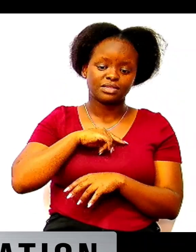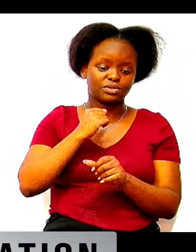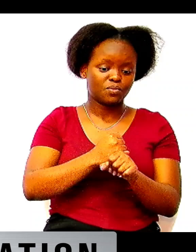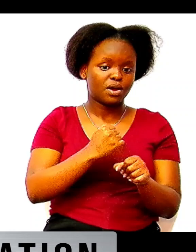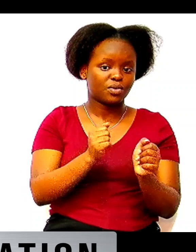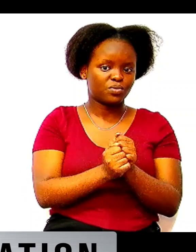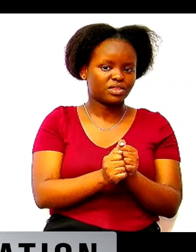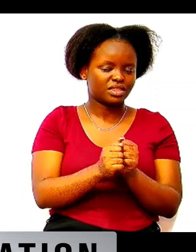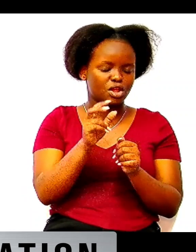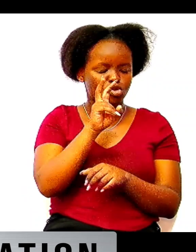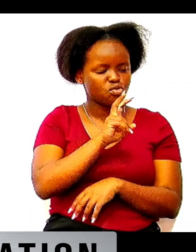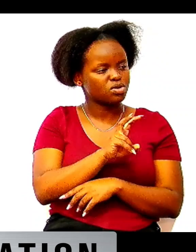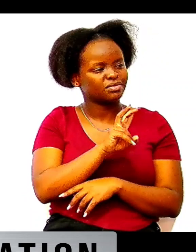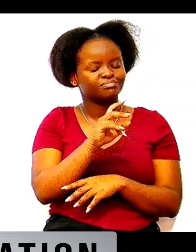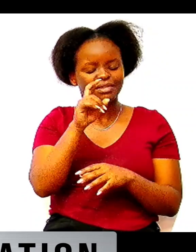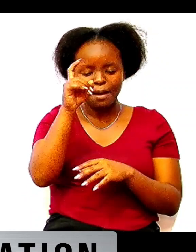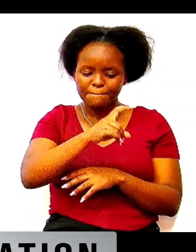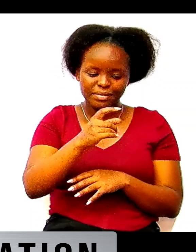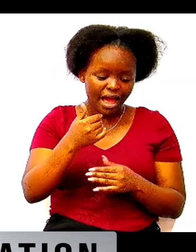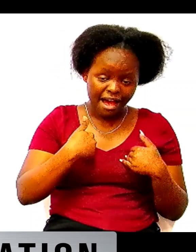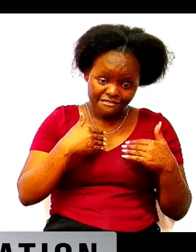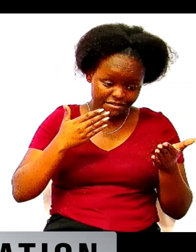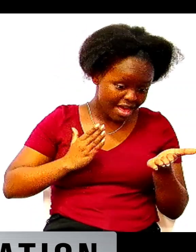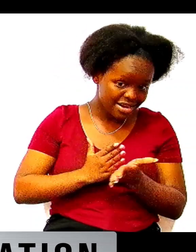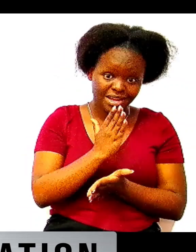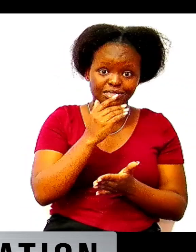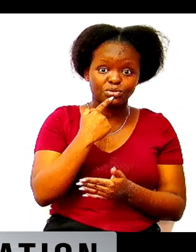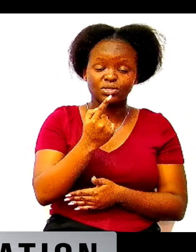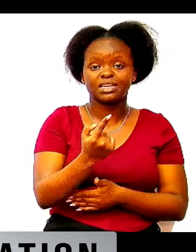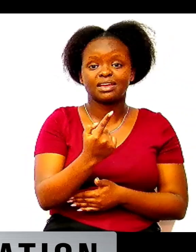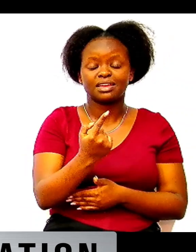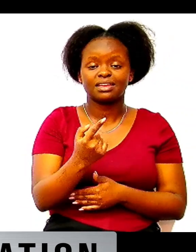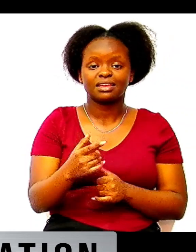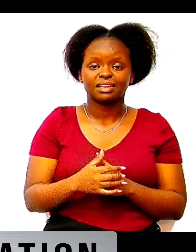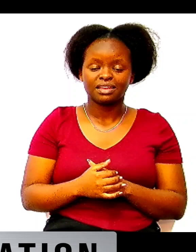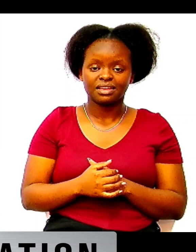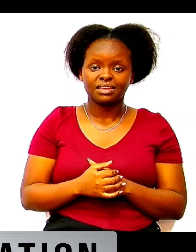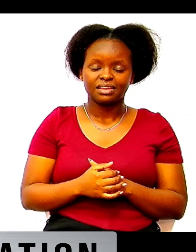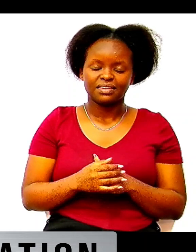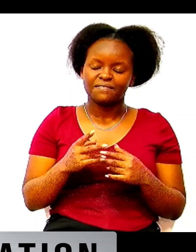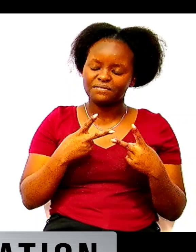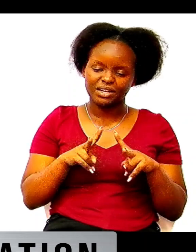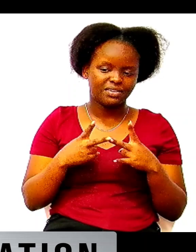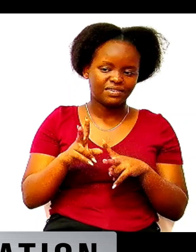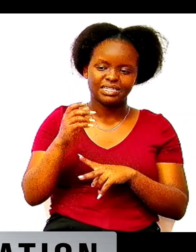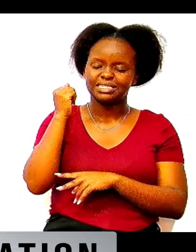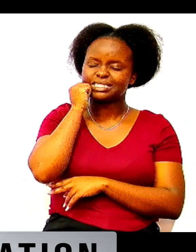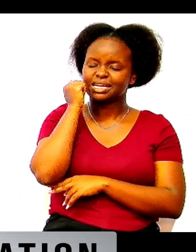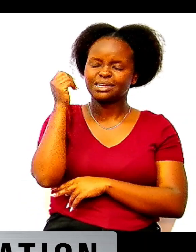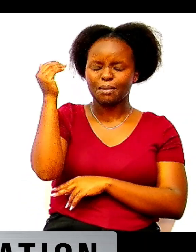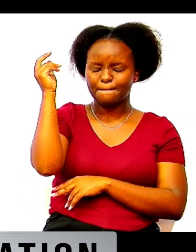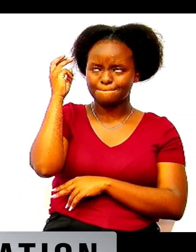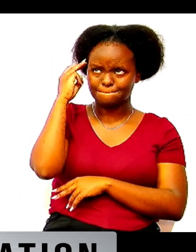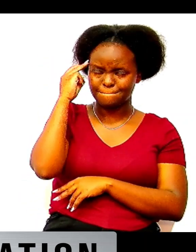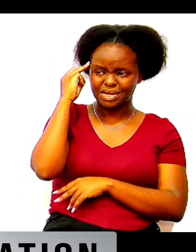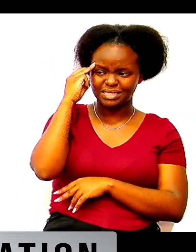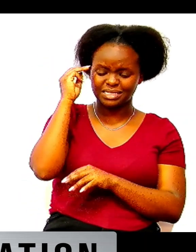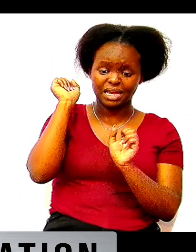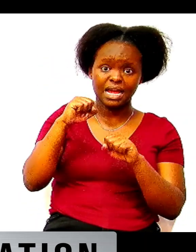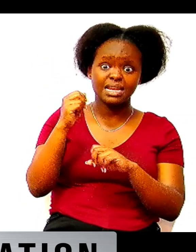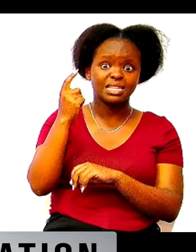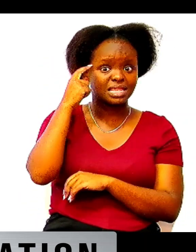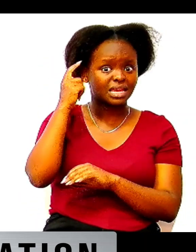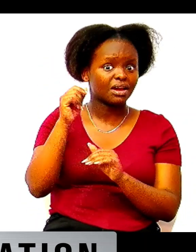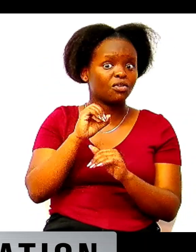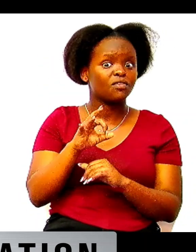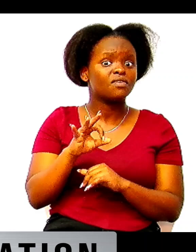that you have the right to say it. It's unfortunate that our minds now can think of people who have